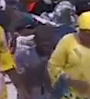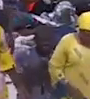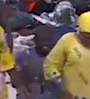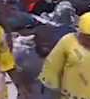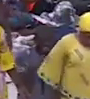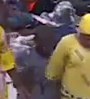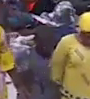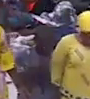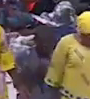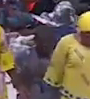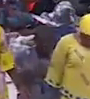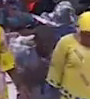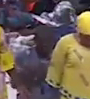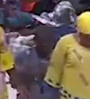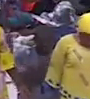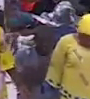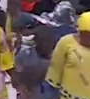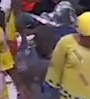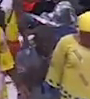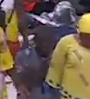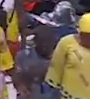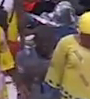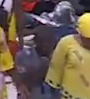Thank you, Jesus.